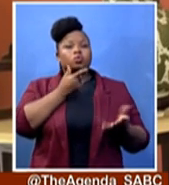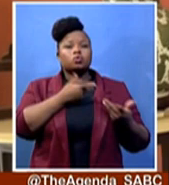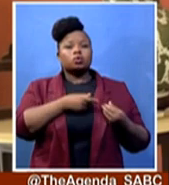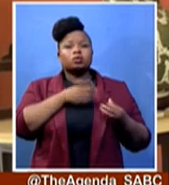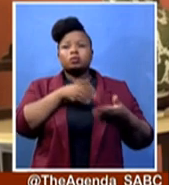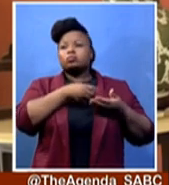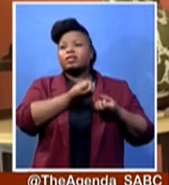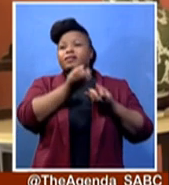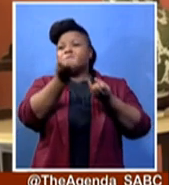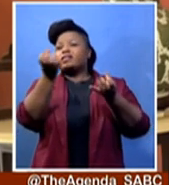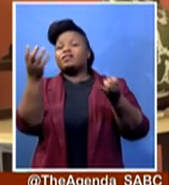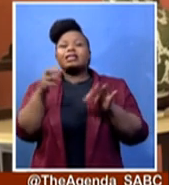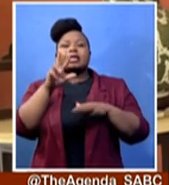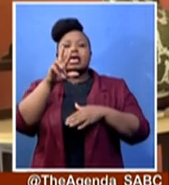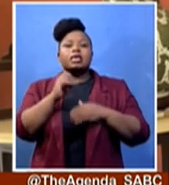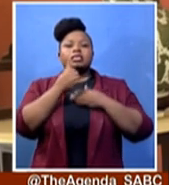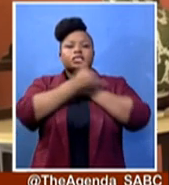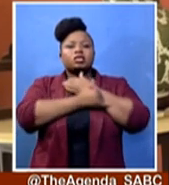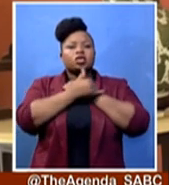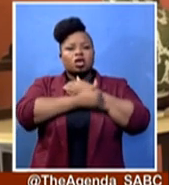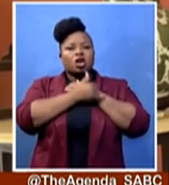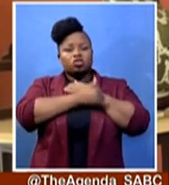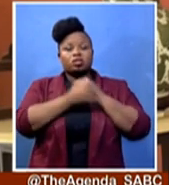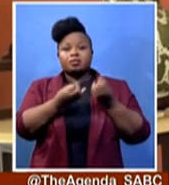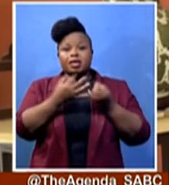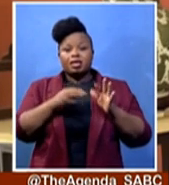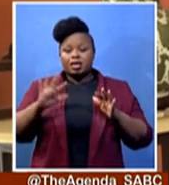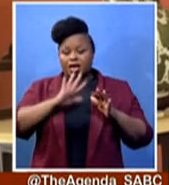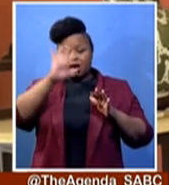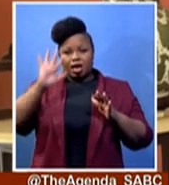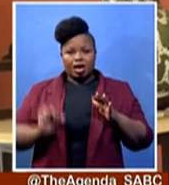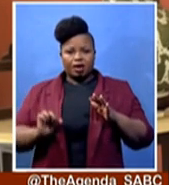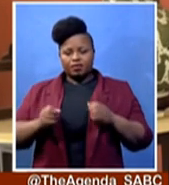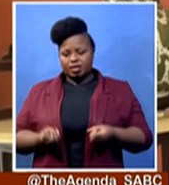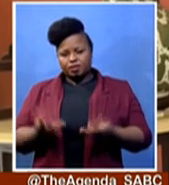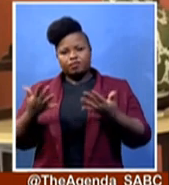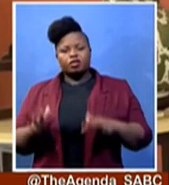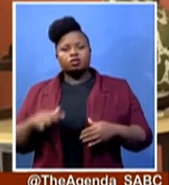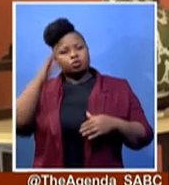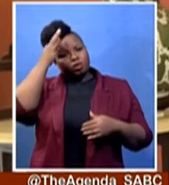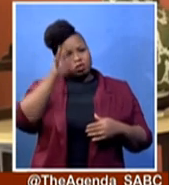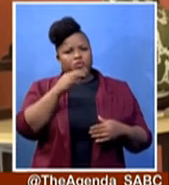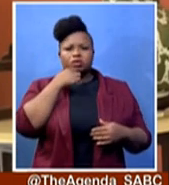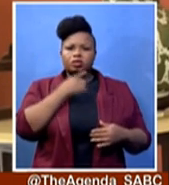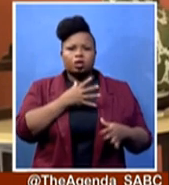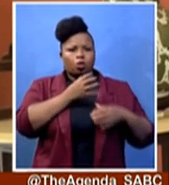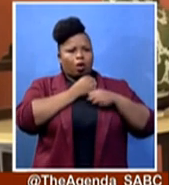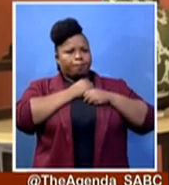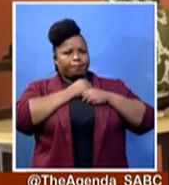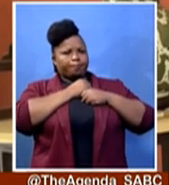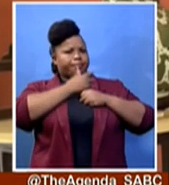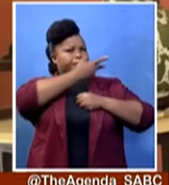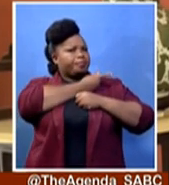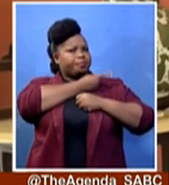many on the African continent as well. The government has repeatedly said you cannot hoard, intellectual property rights when it comes